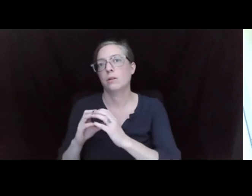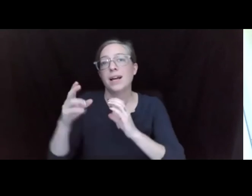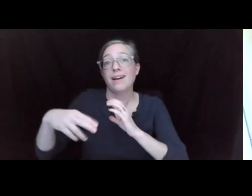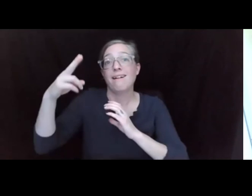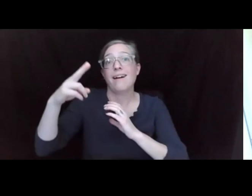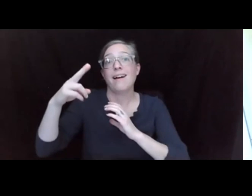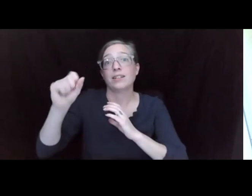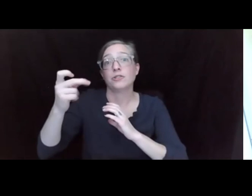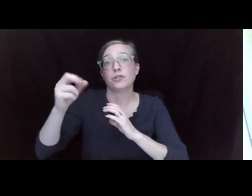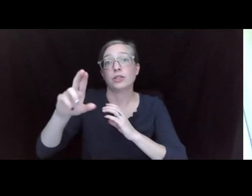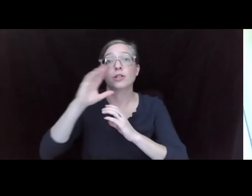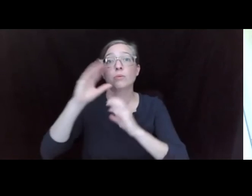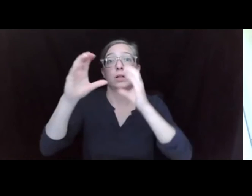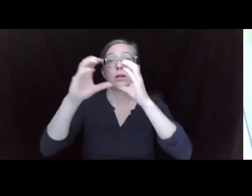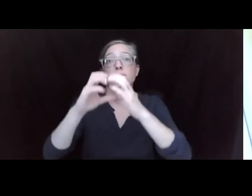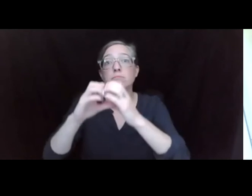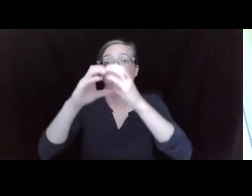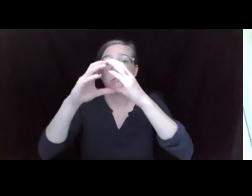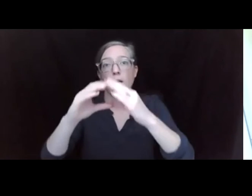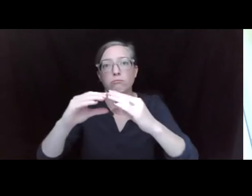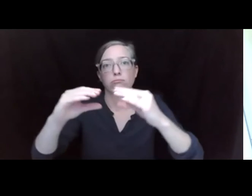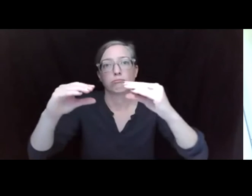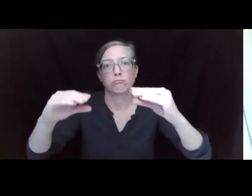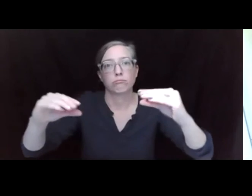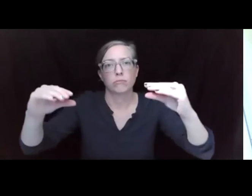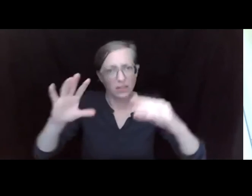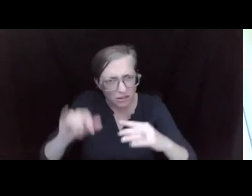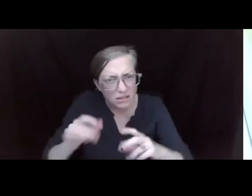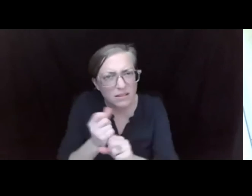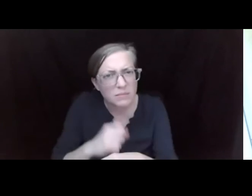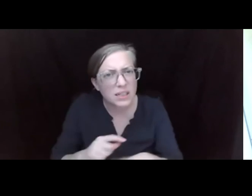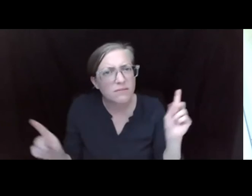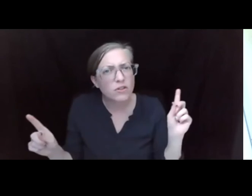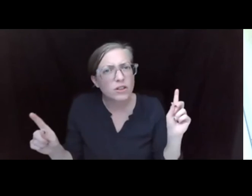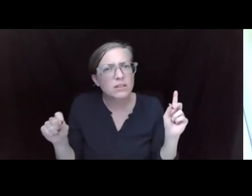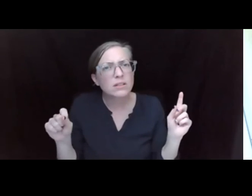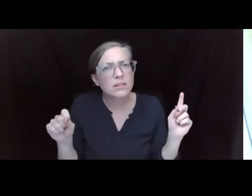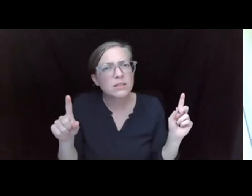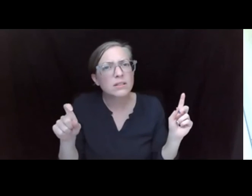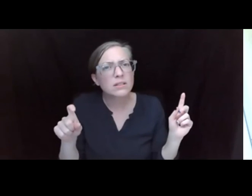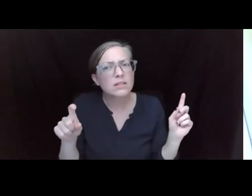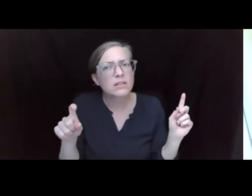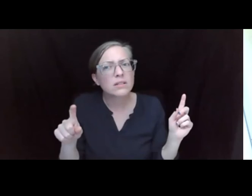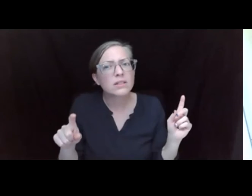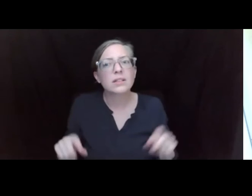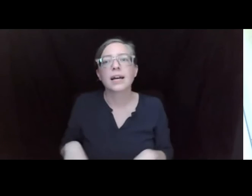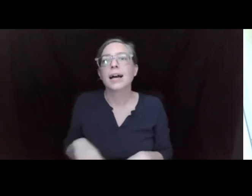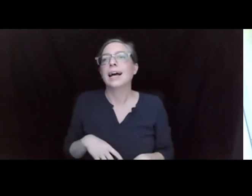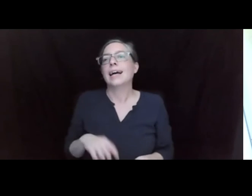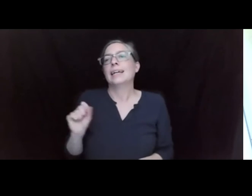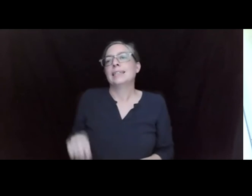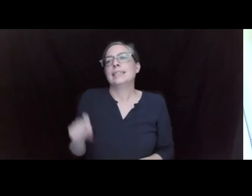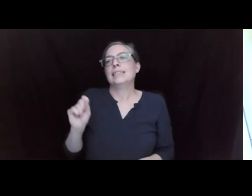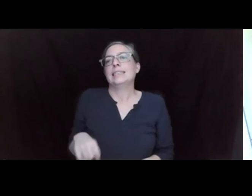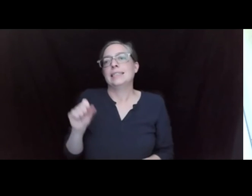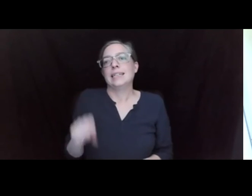start elongating. Does it make a difference? Yes, and I wouldn't want the person to model that with COMSOL. It will